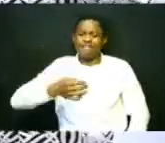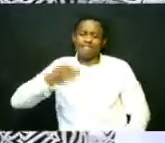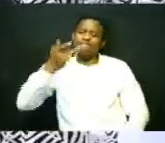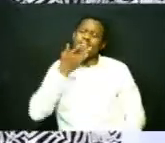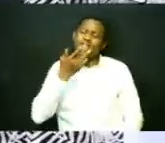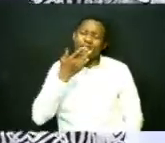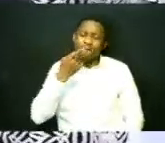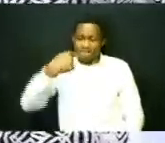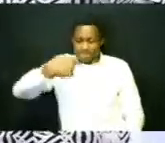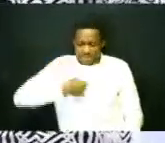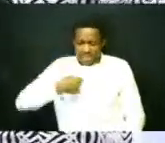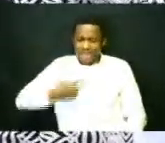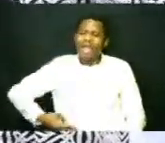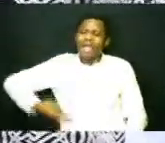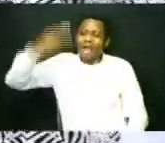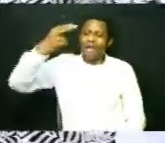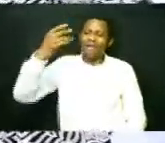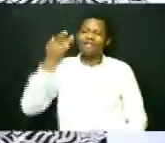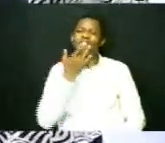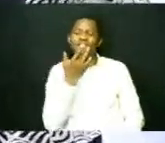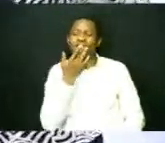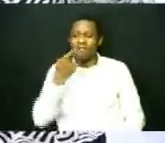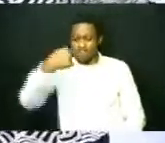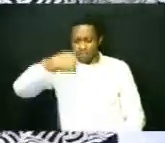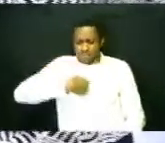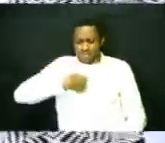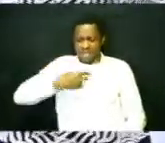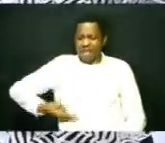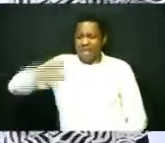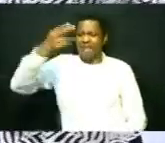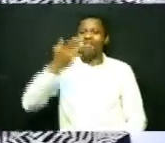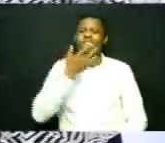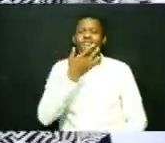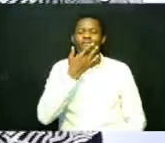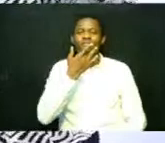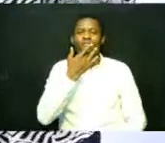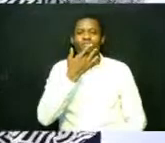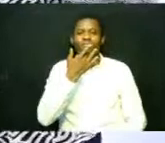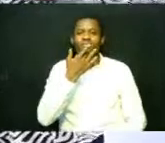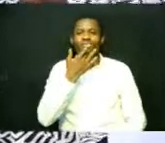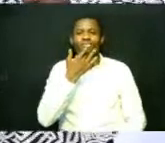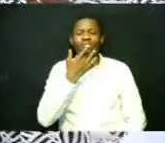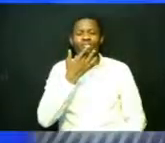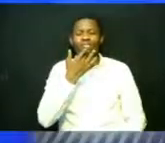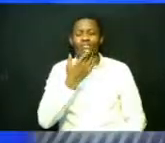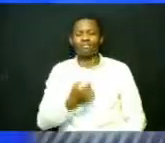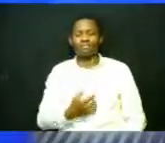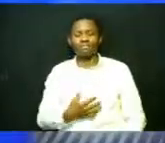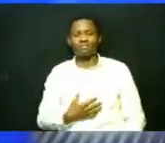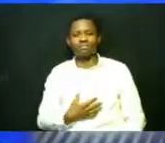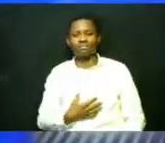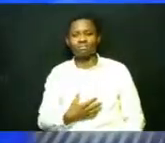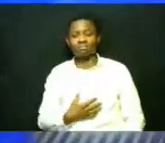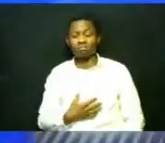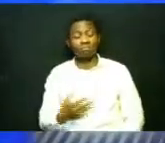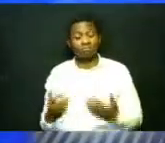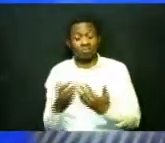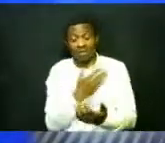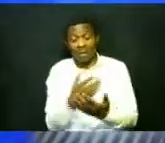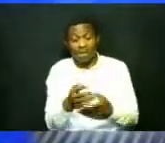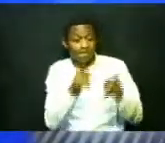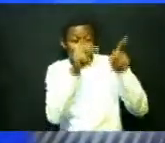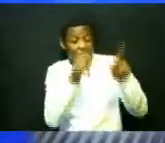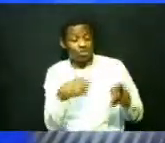I am highly favored. Now, you see, anyone who is